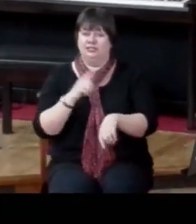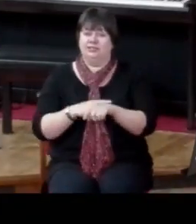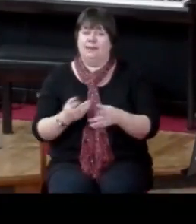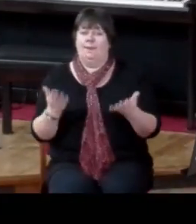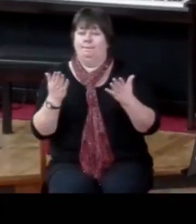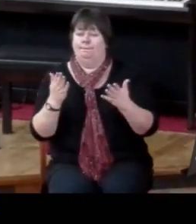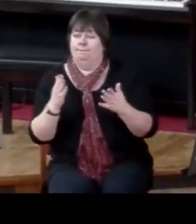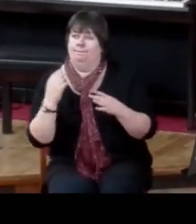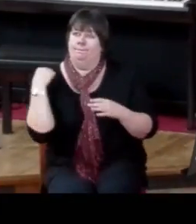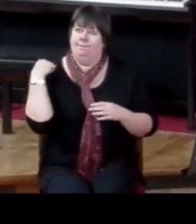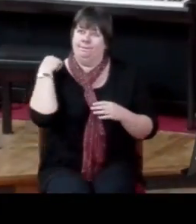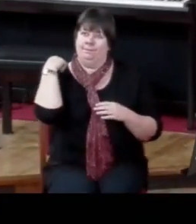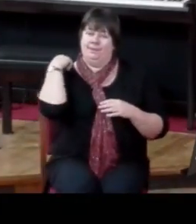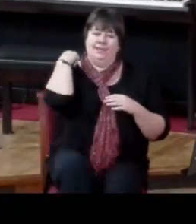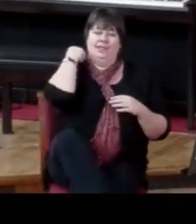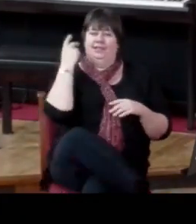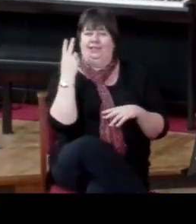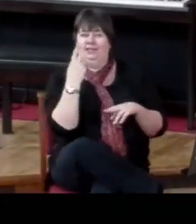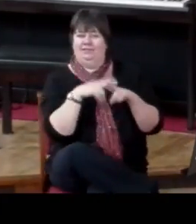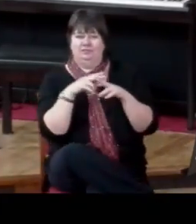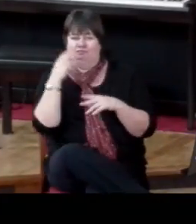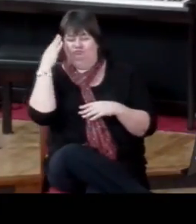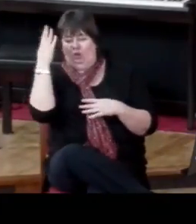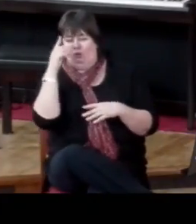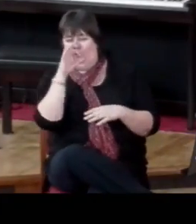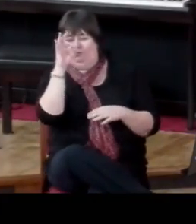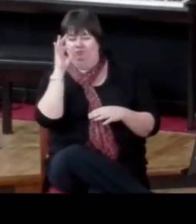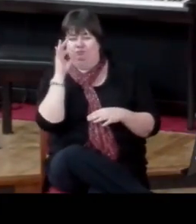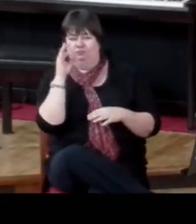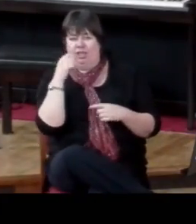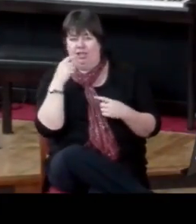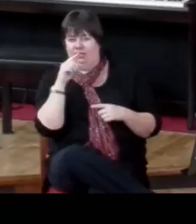Not get your anagram worked out by this time, then you